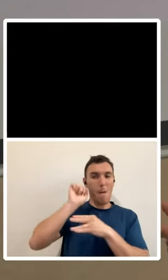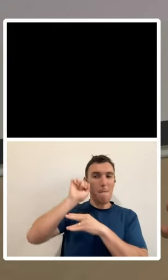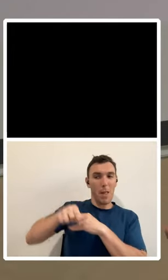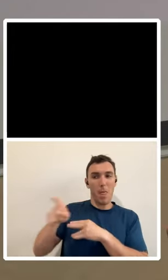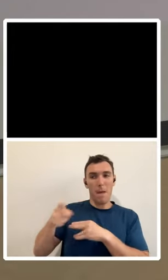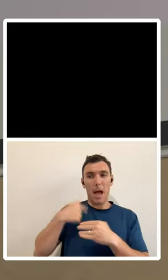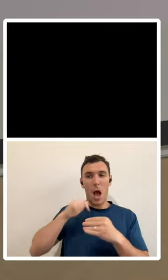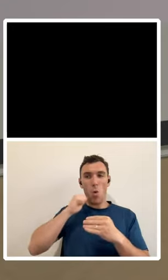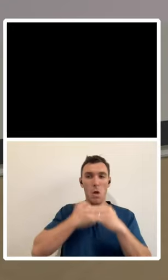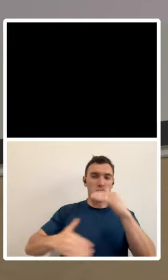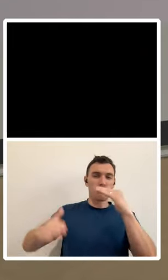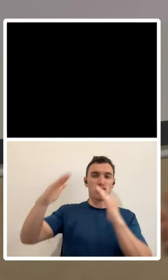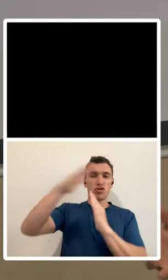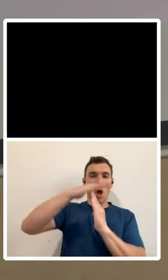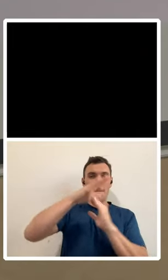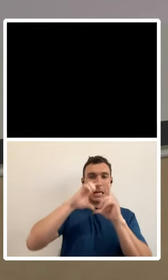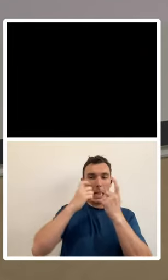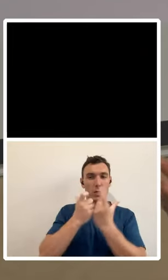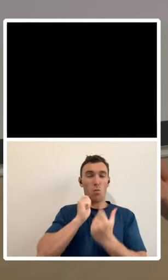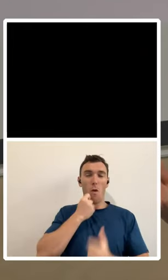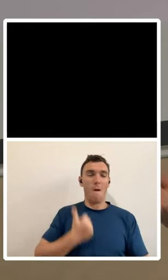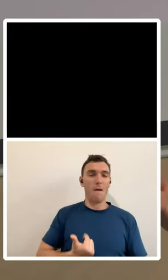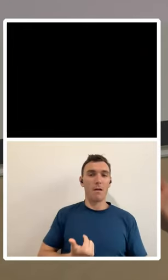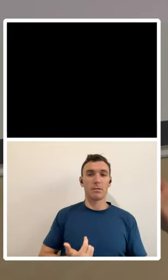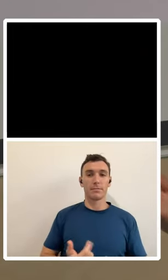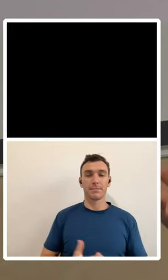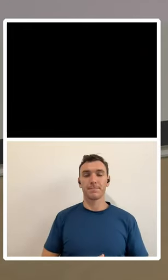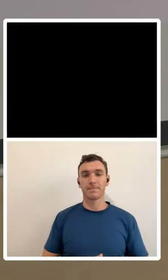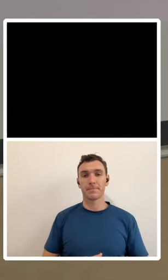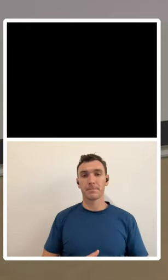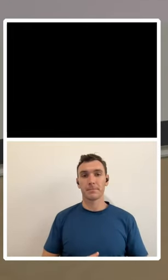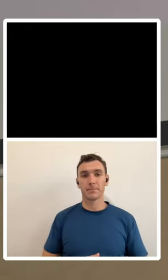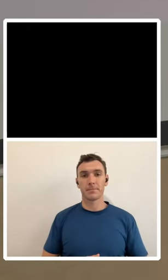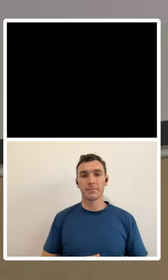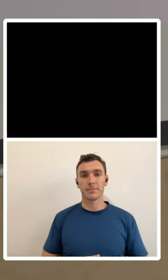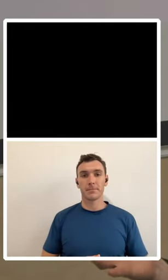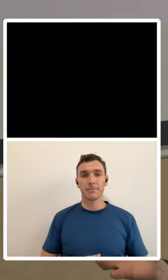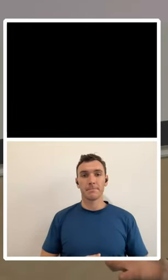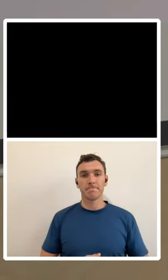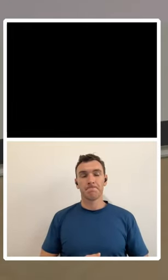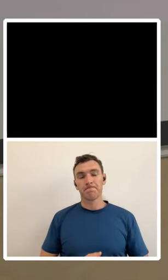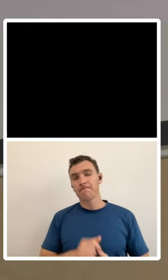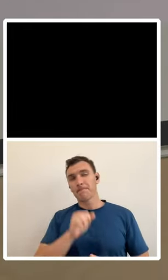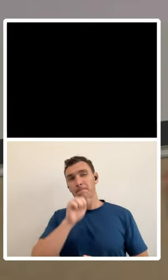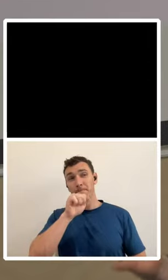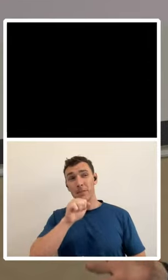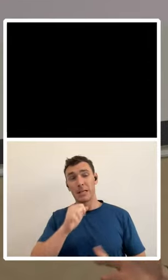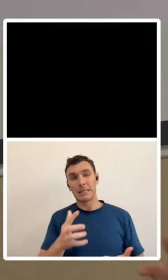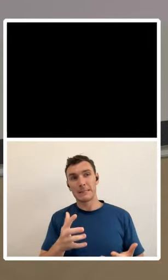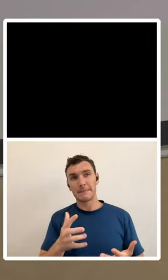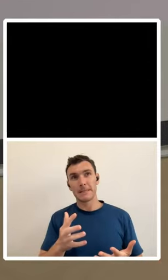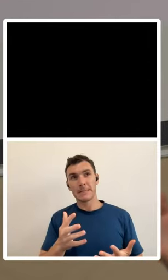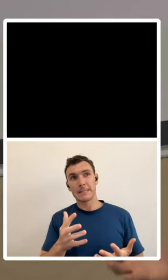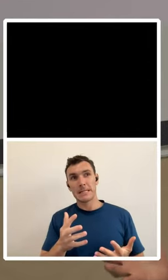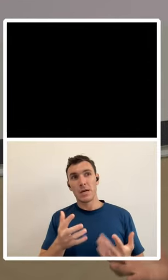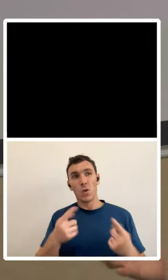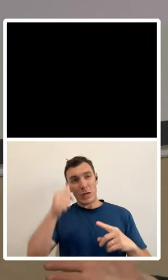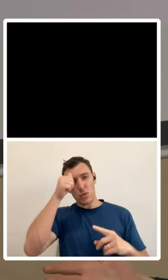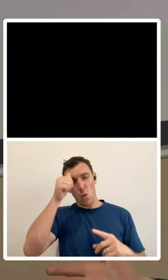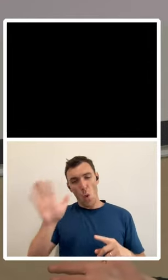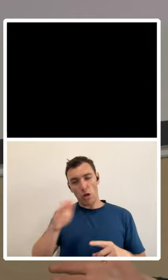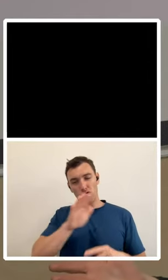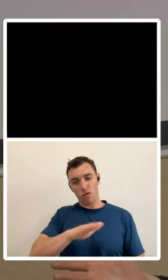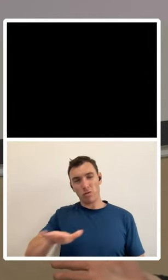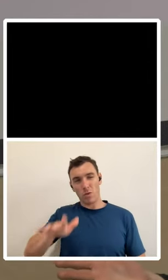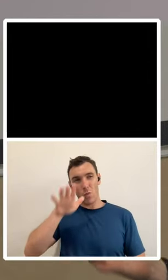your street grew up wanting to... Everybody wants to be a millionaire, right? But maybe you felt more drive for it because it felt